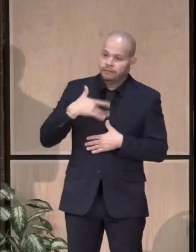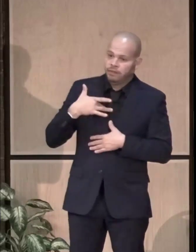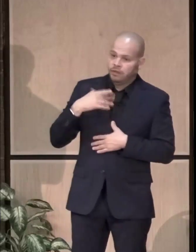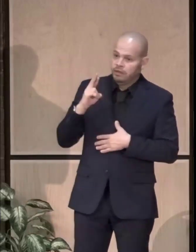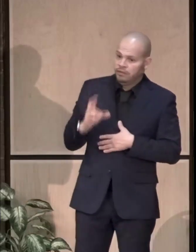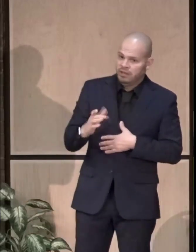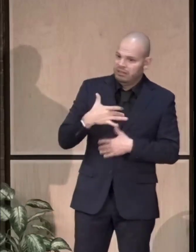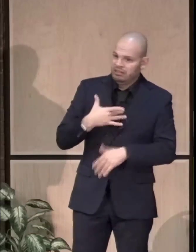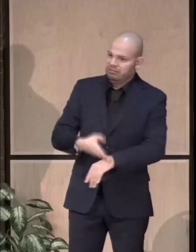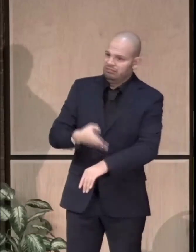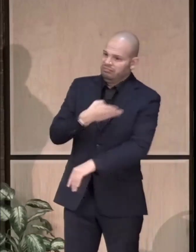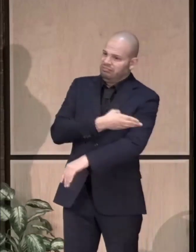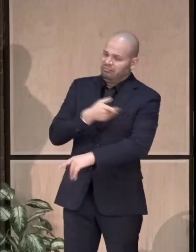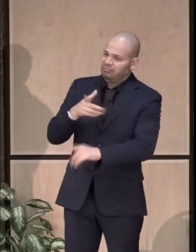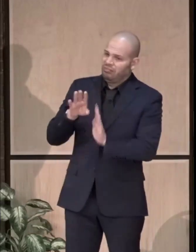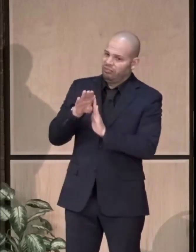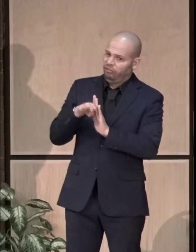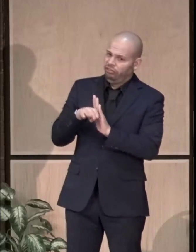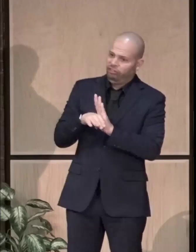what regards? Well,